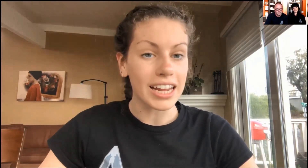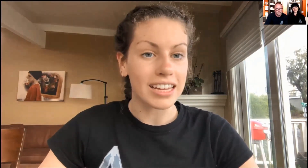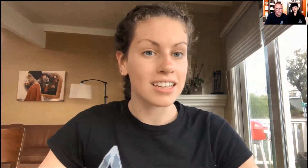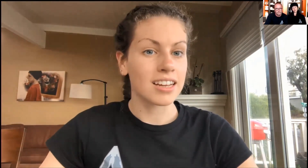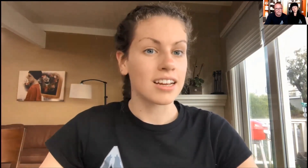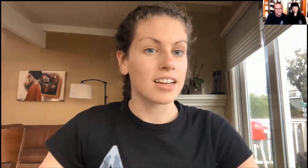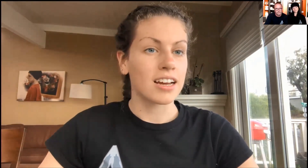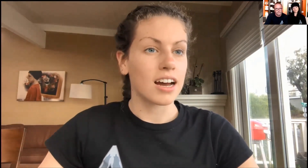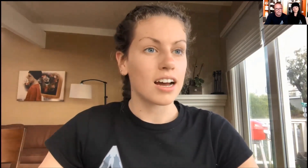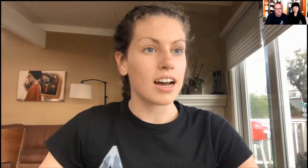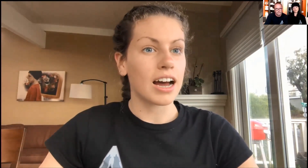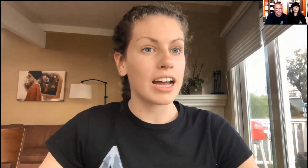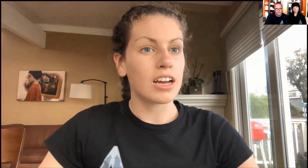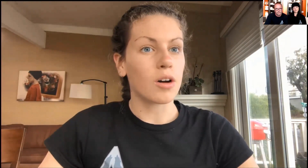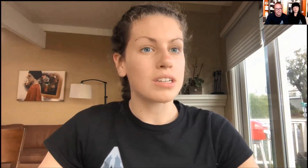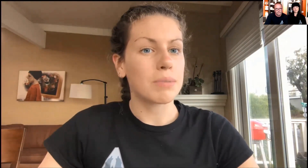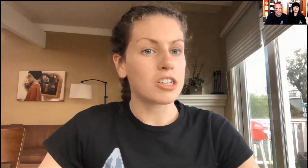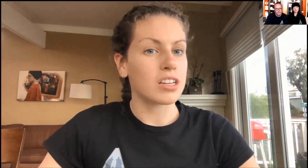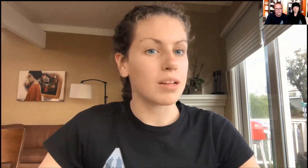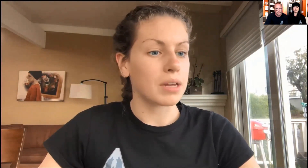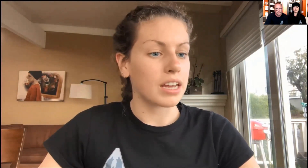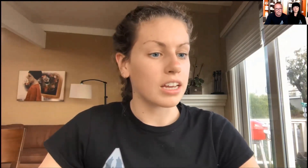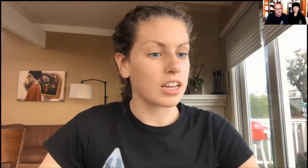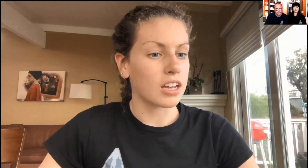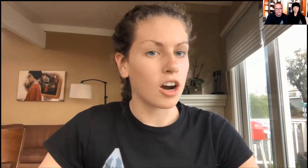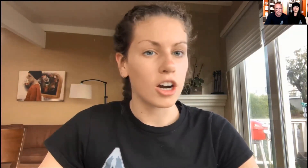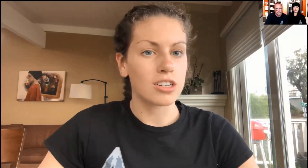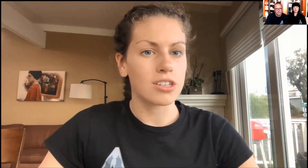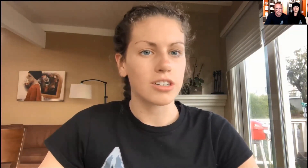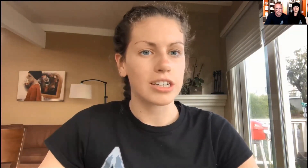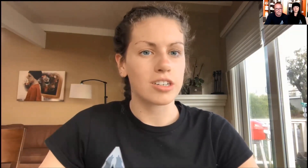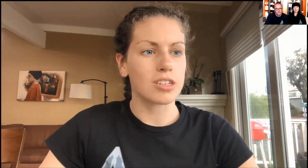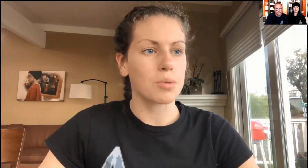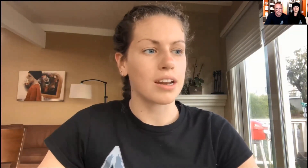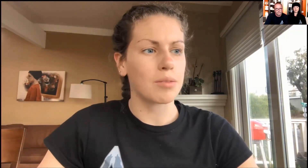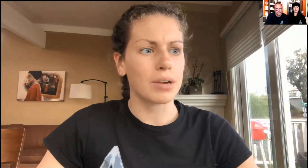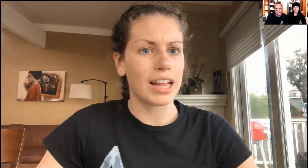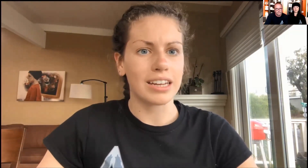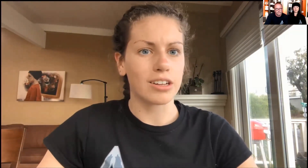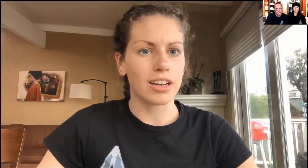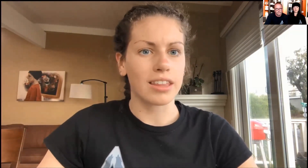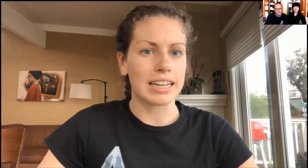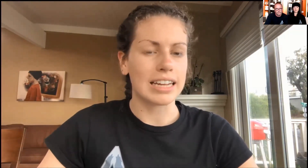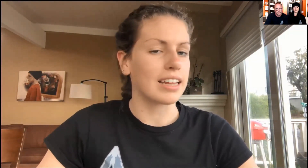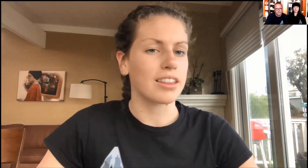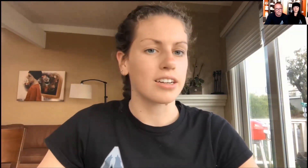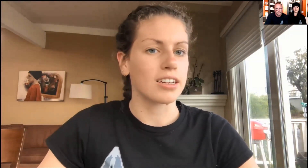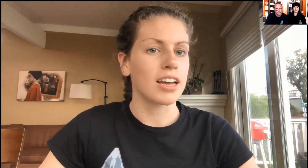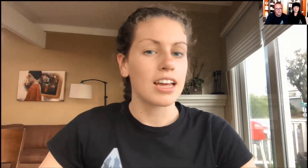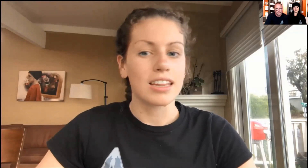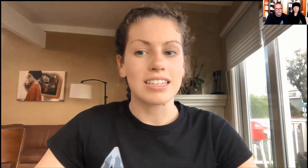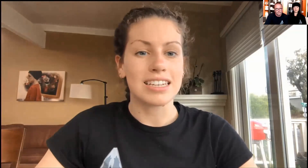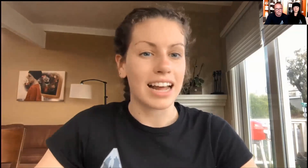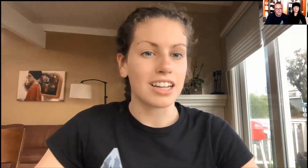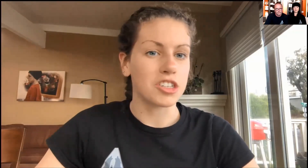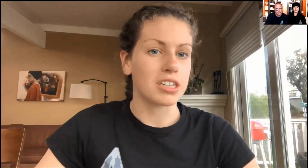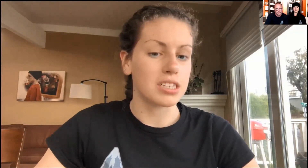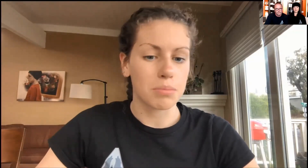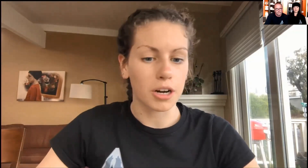animals are like? I always imagined them being harsh creatures when in reality they're nothing like that. They're